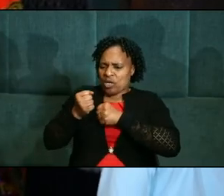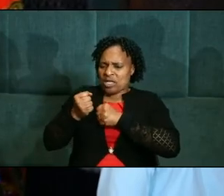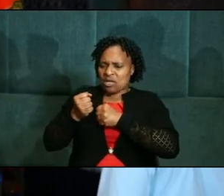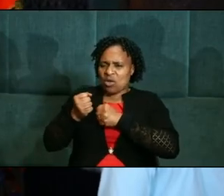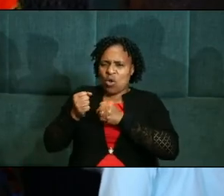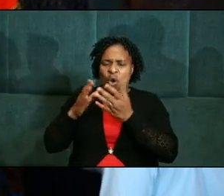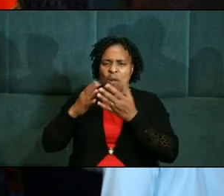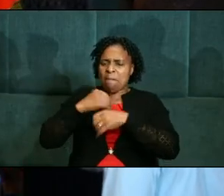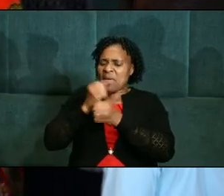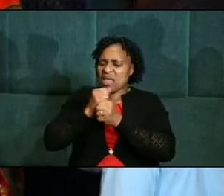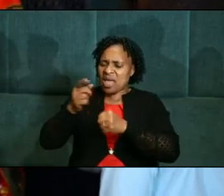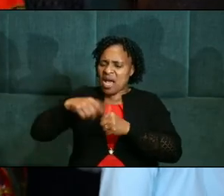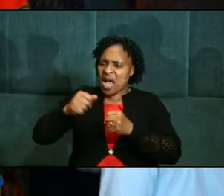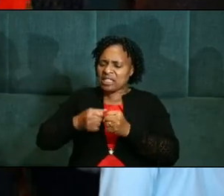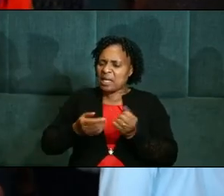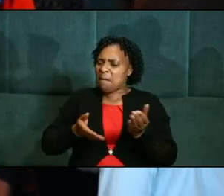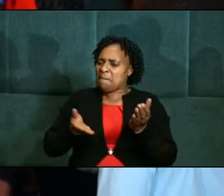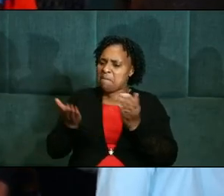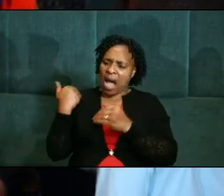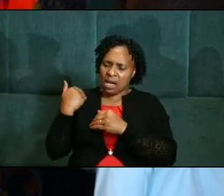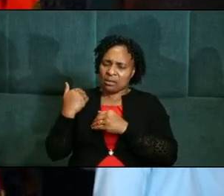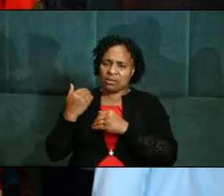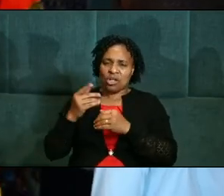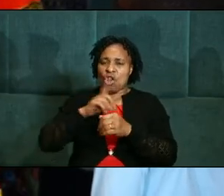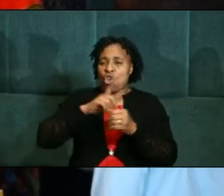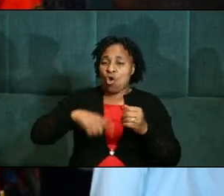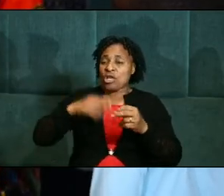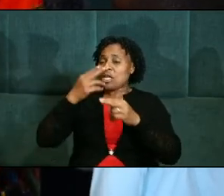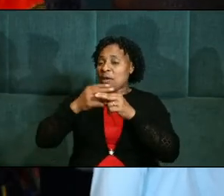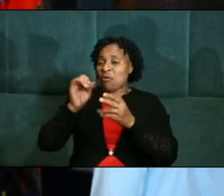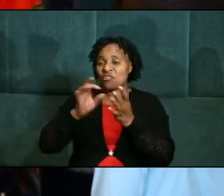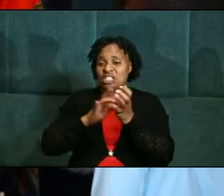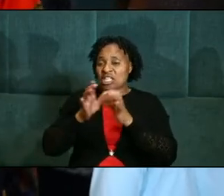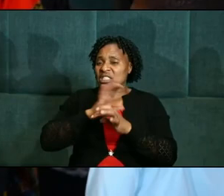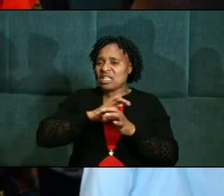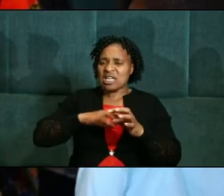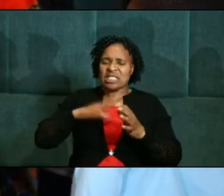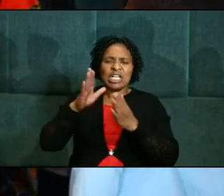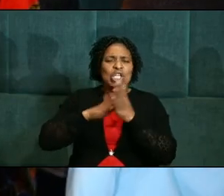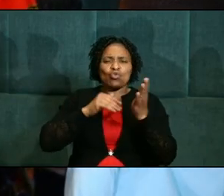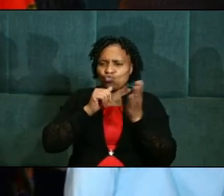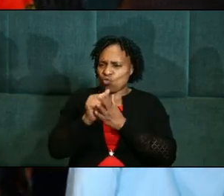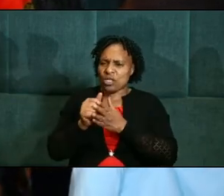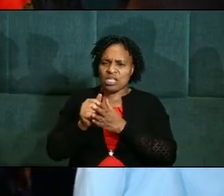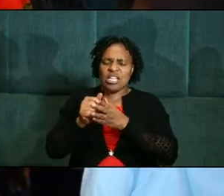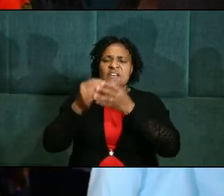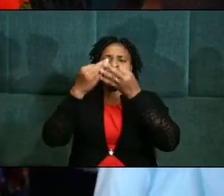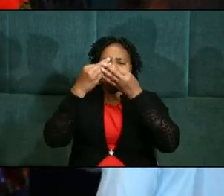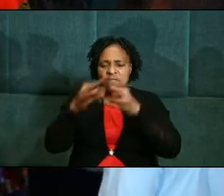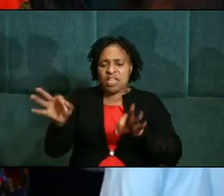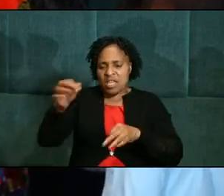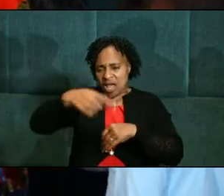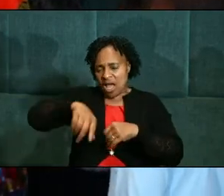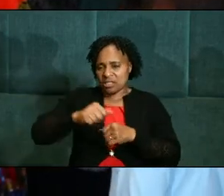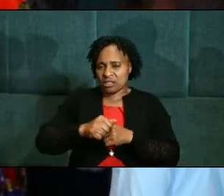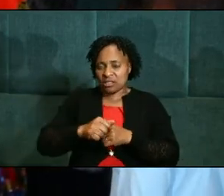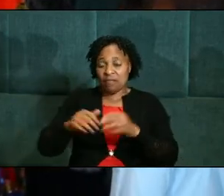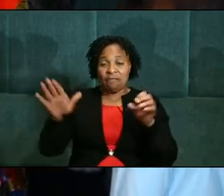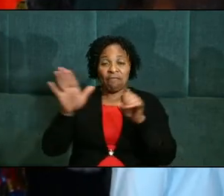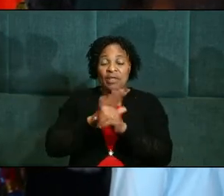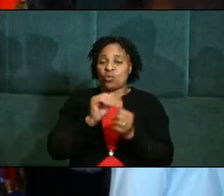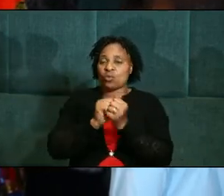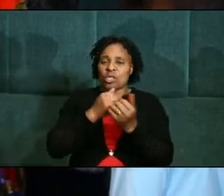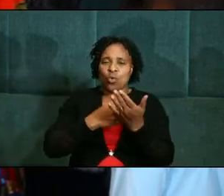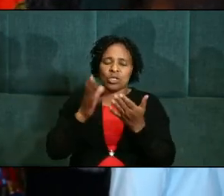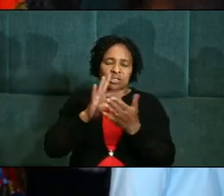us, in the name of Jesus Christ, destroy it and set us free. That, Lord, and fill us with your Holy